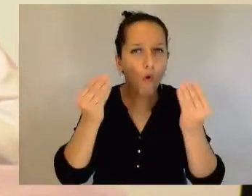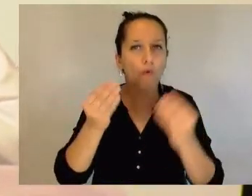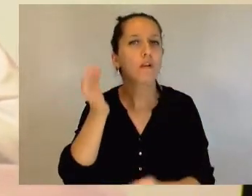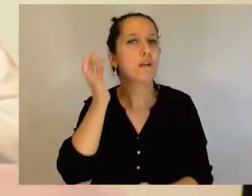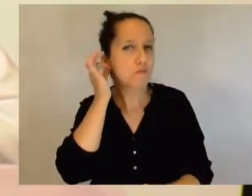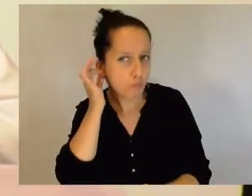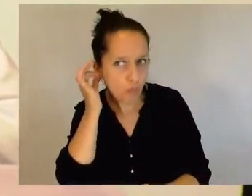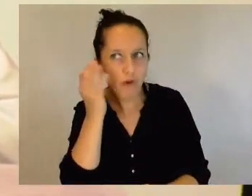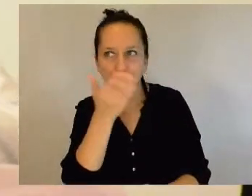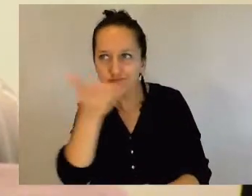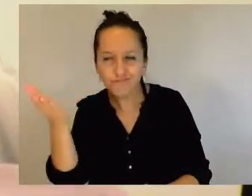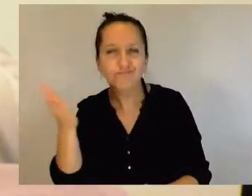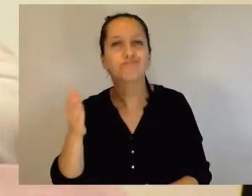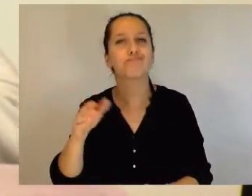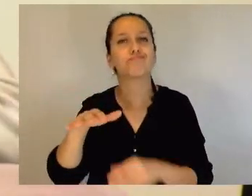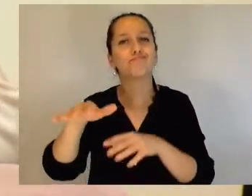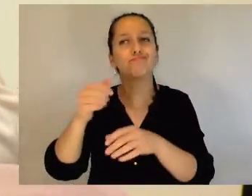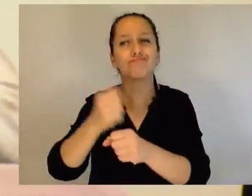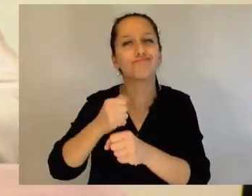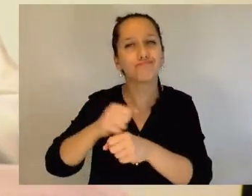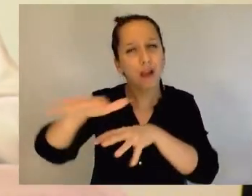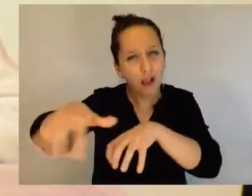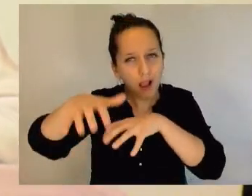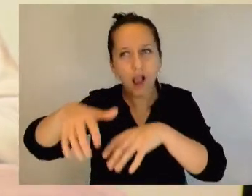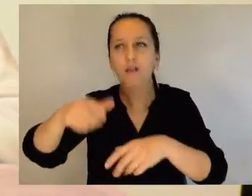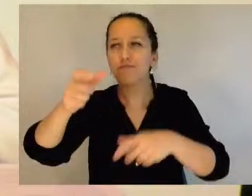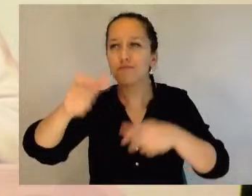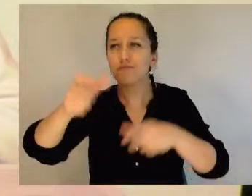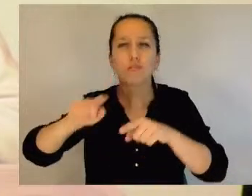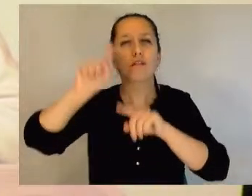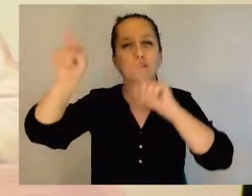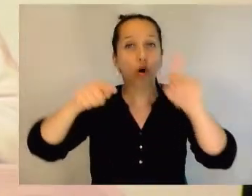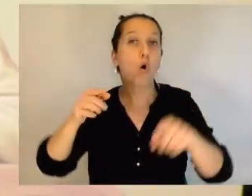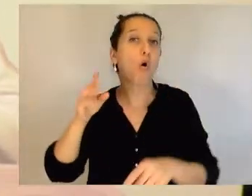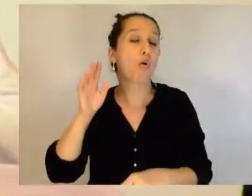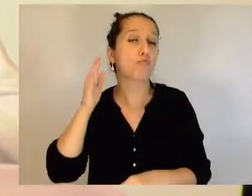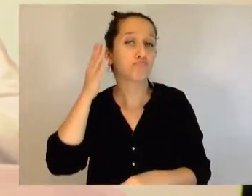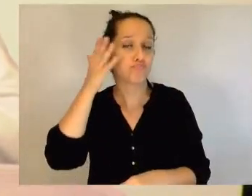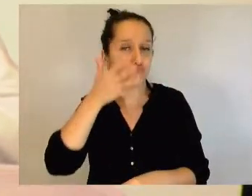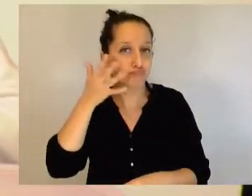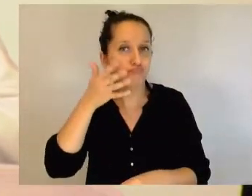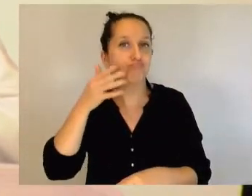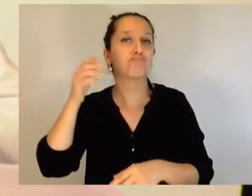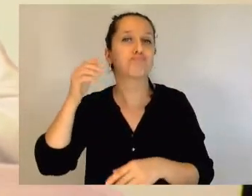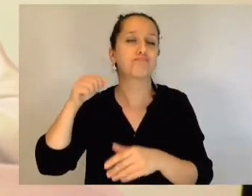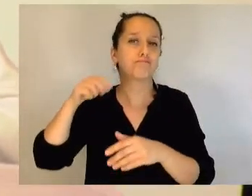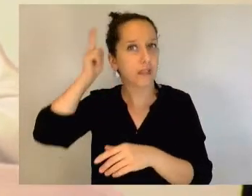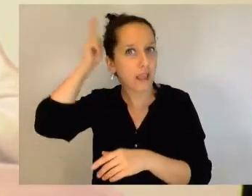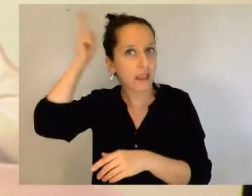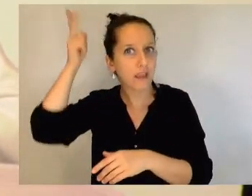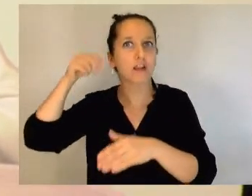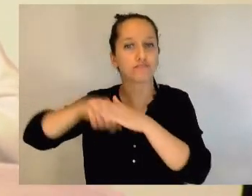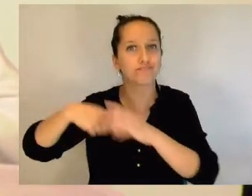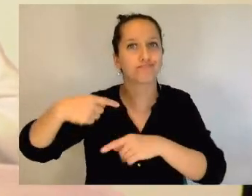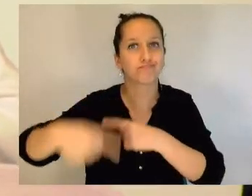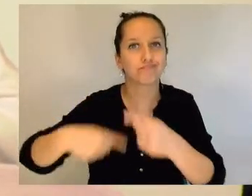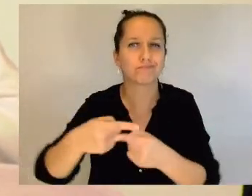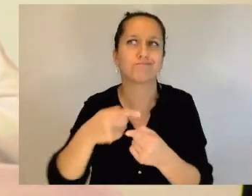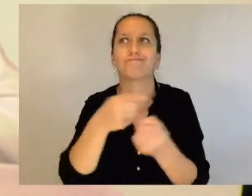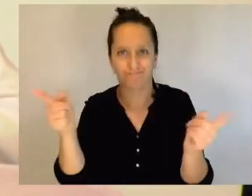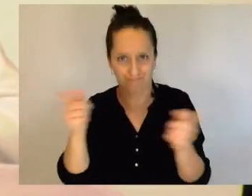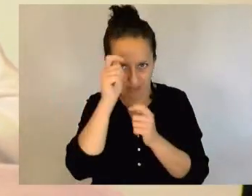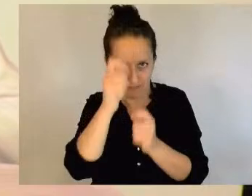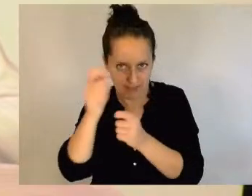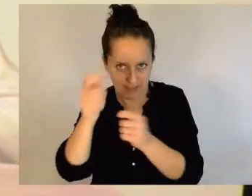the farmers, the indigenous communities, and the Afro-descendants. We believe that the excluded territories,